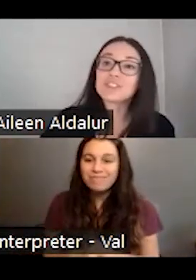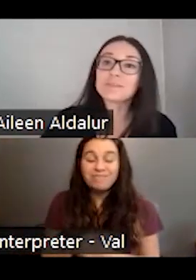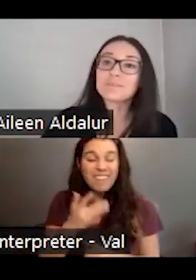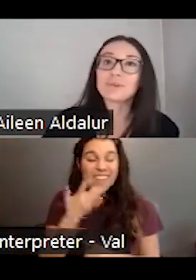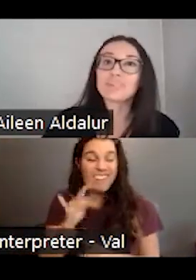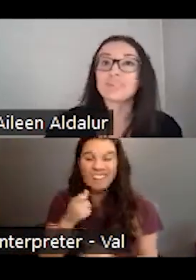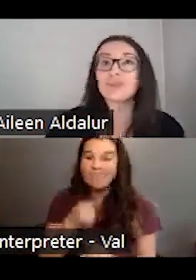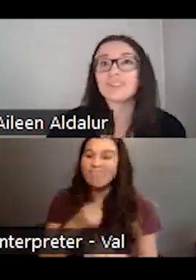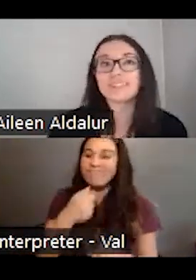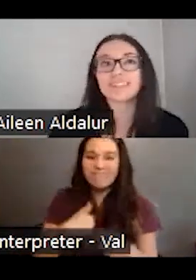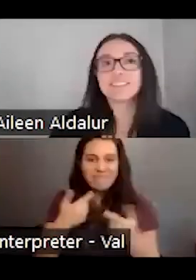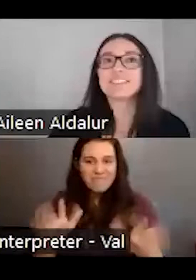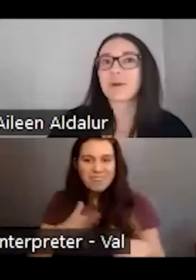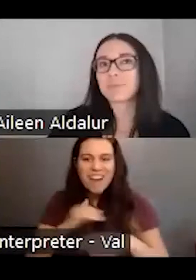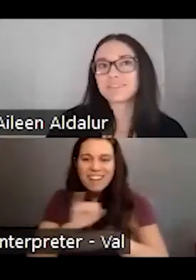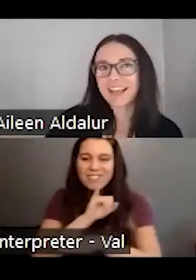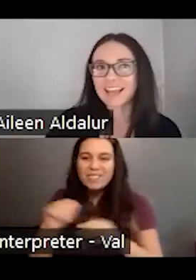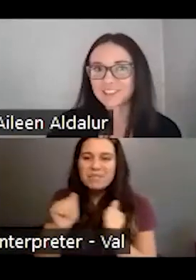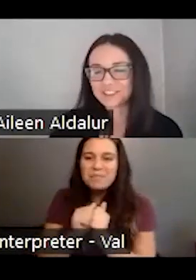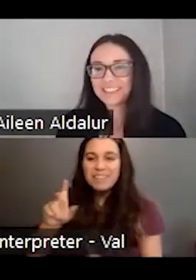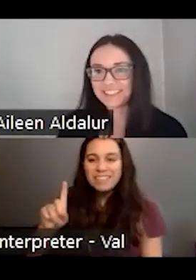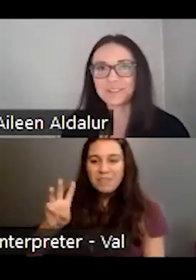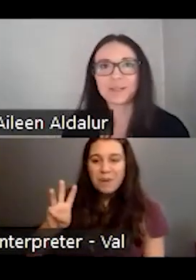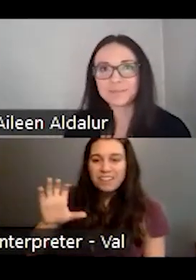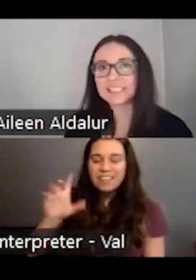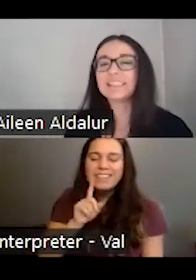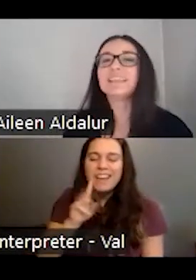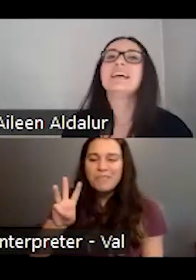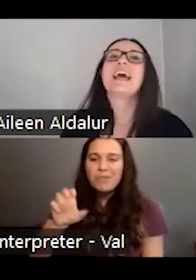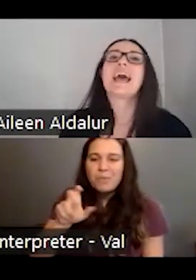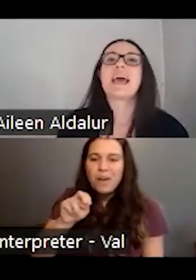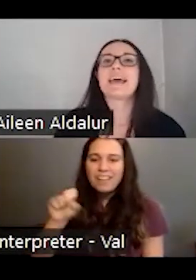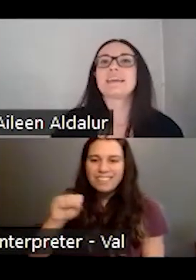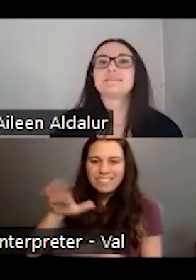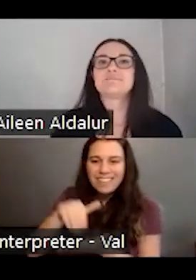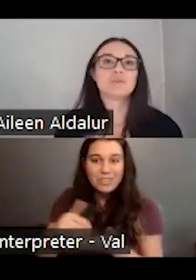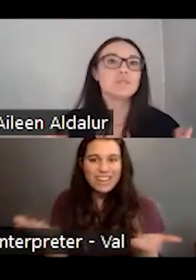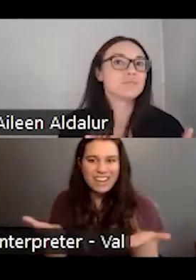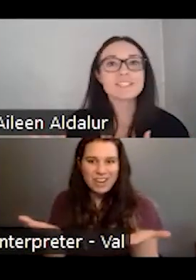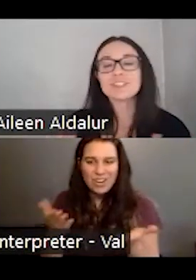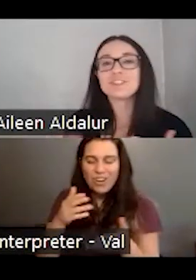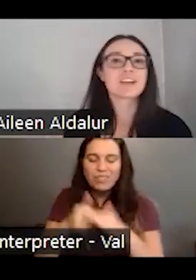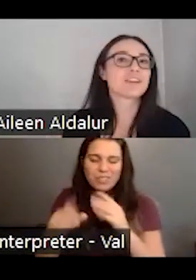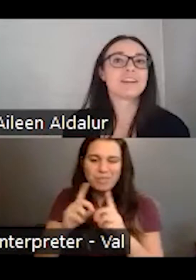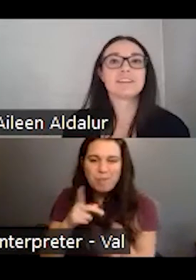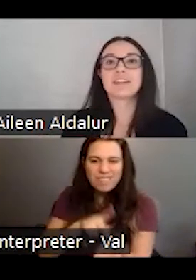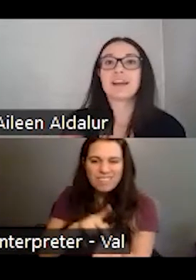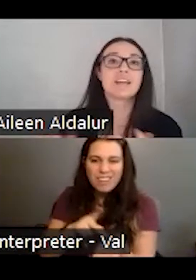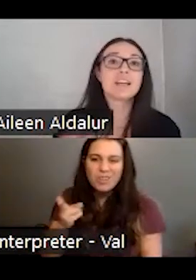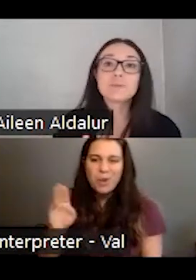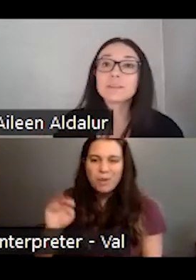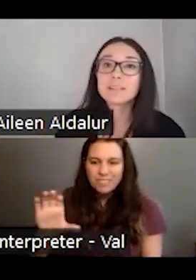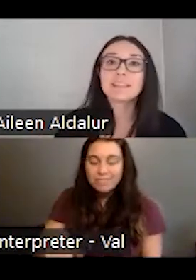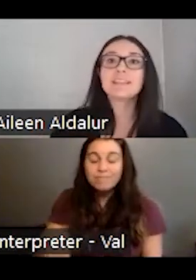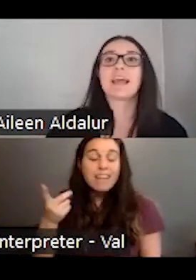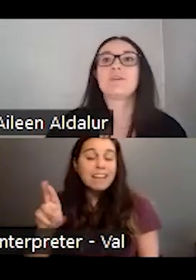my internship with the Deaf Wellness Center in the Department of Psychiatry here at URMC. And through his research, Dr. Connor got